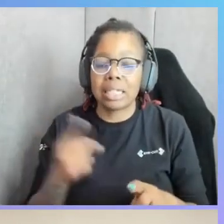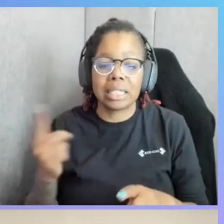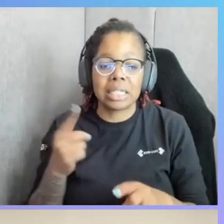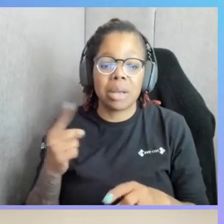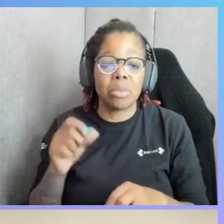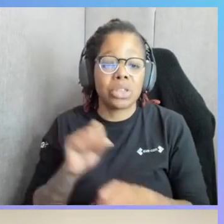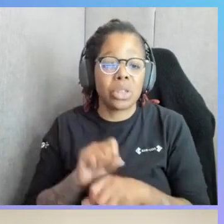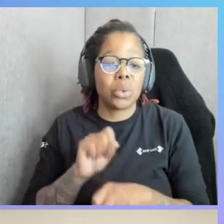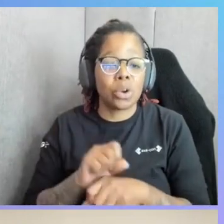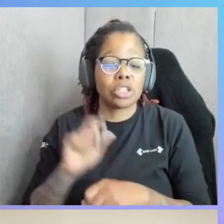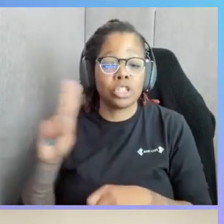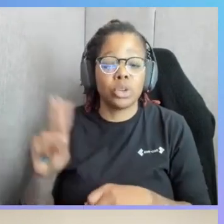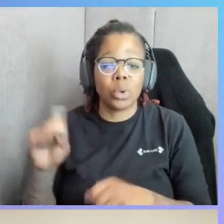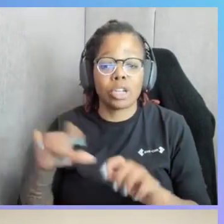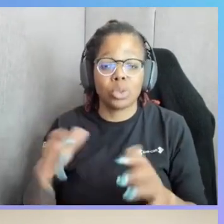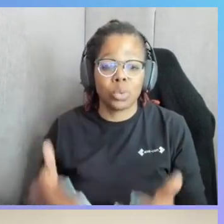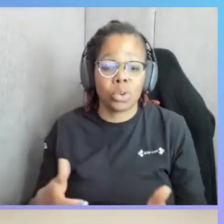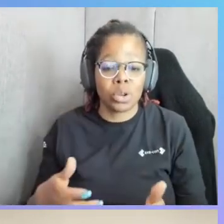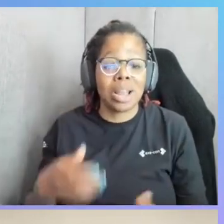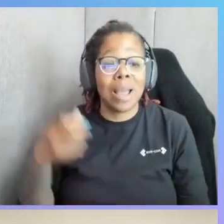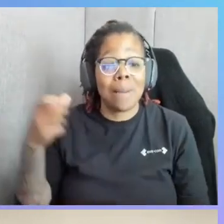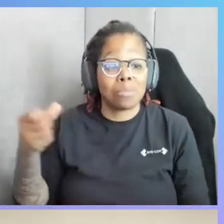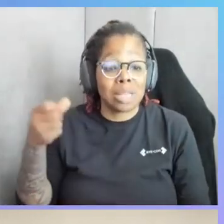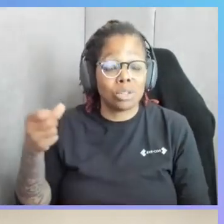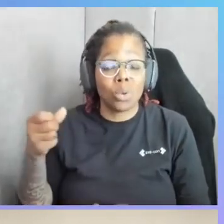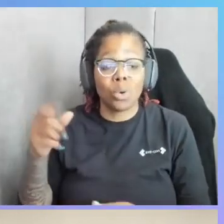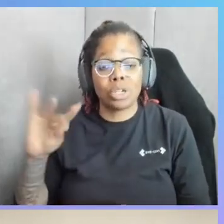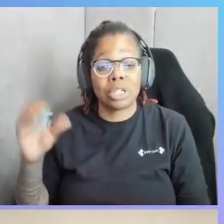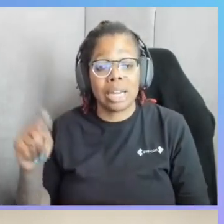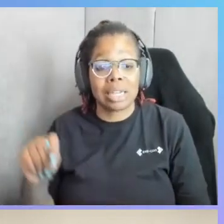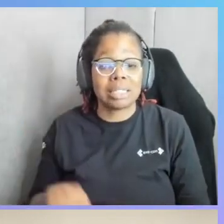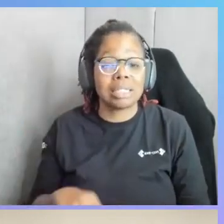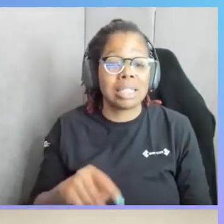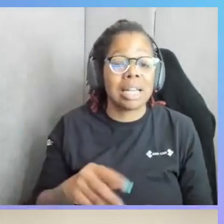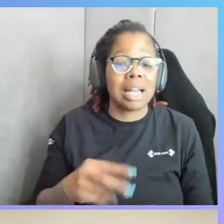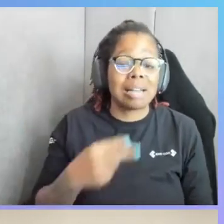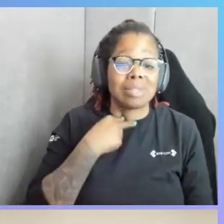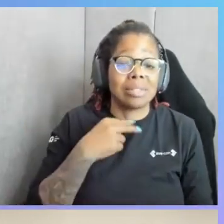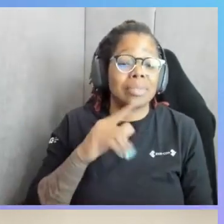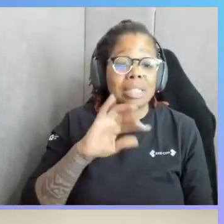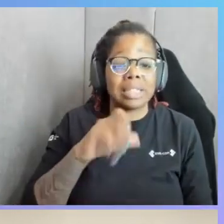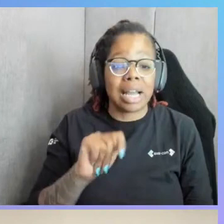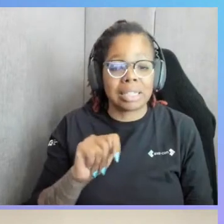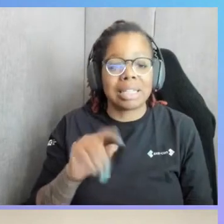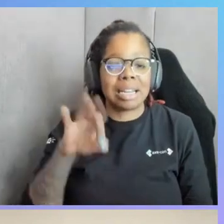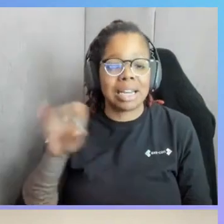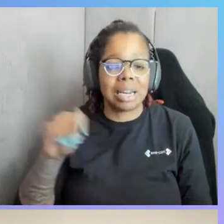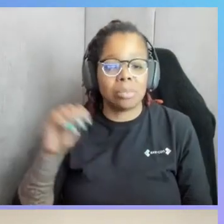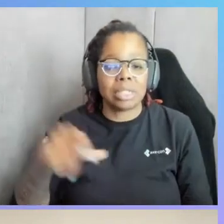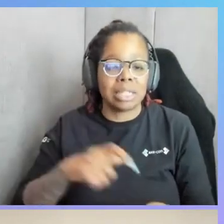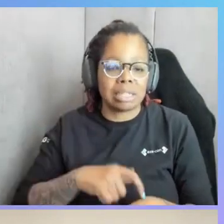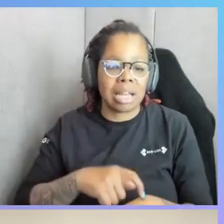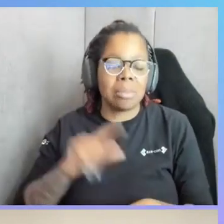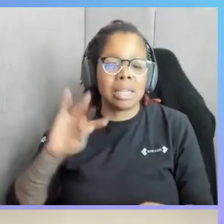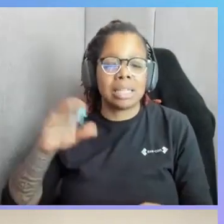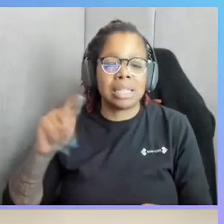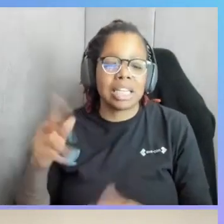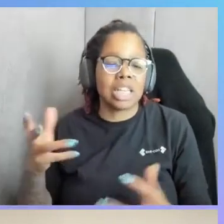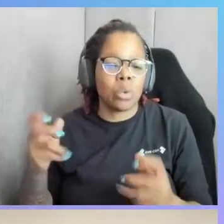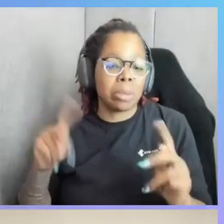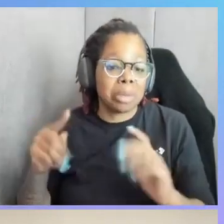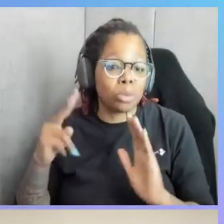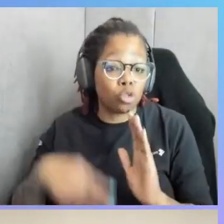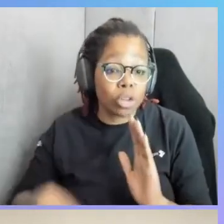UX world, placeholder text and disabled text is 99% of the time text I want people to